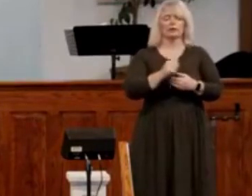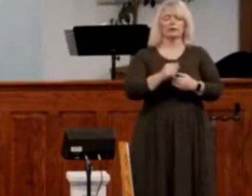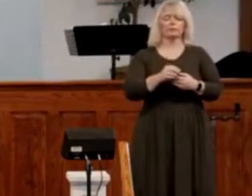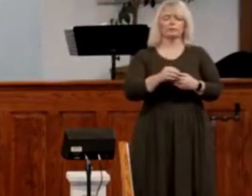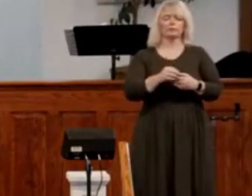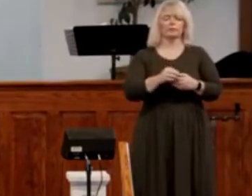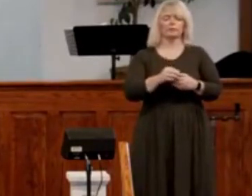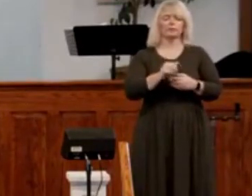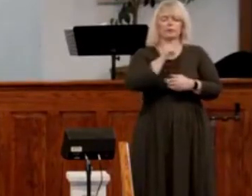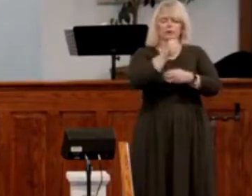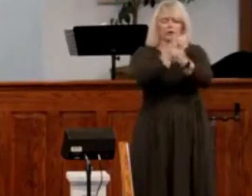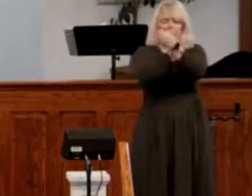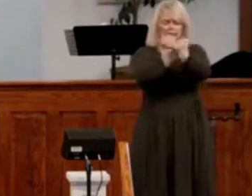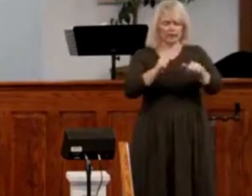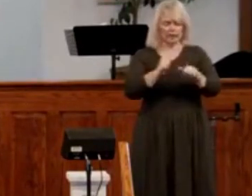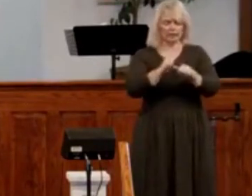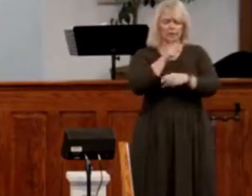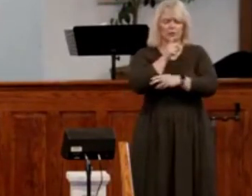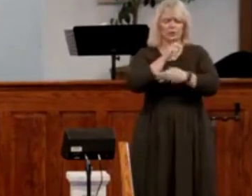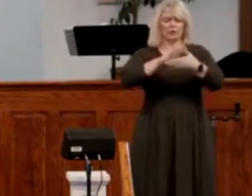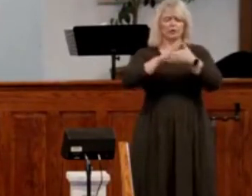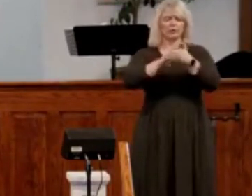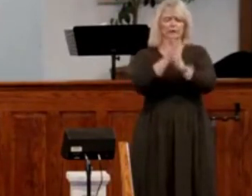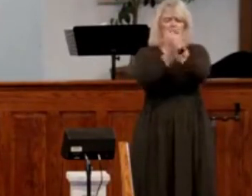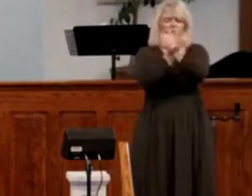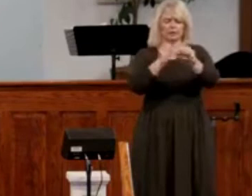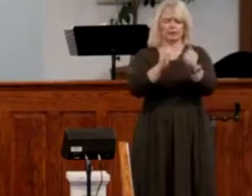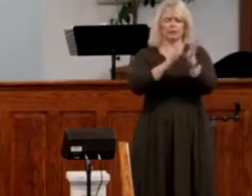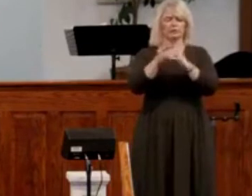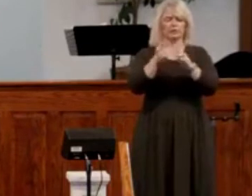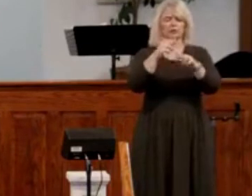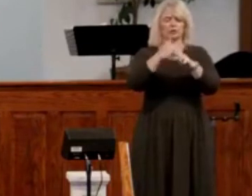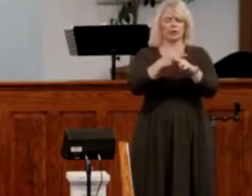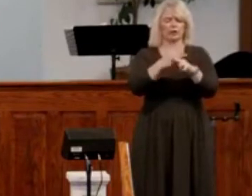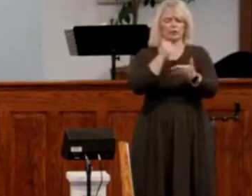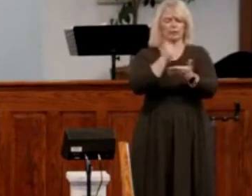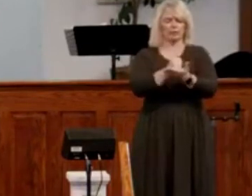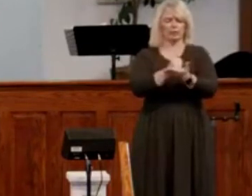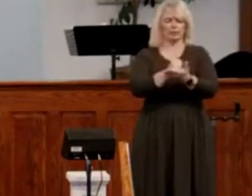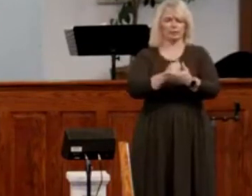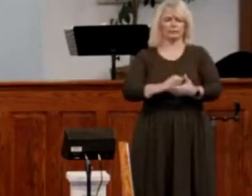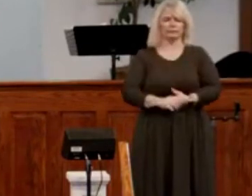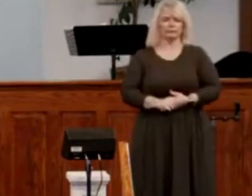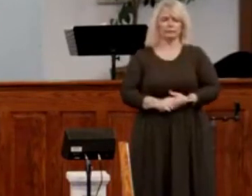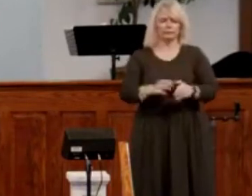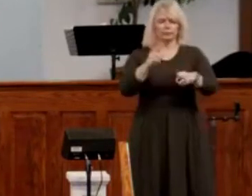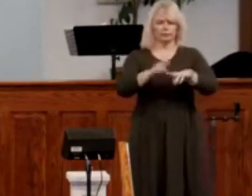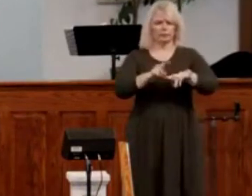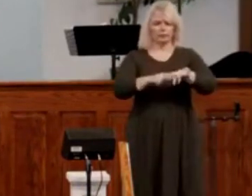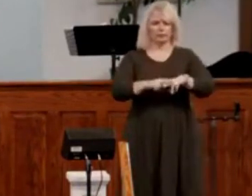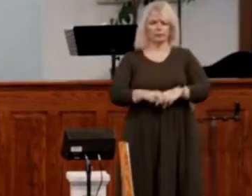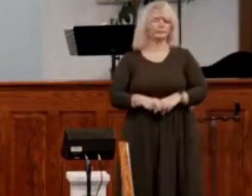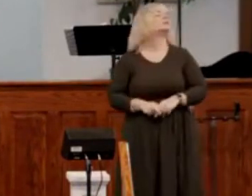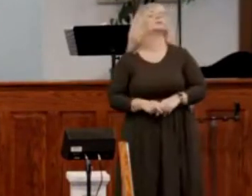their faith in you for the first time today. And it's in Jesus' name that we ask these things. Amen. You may be seated.